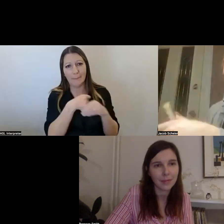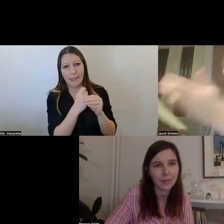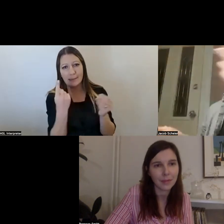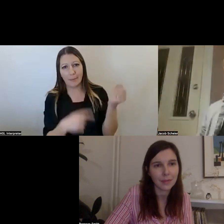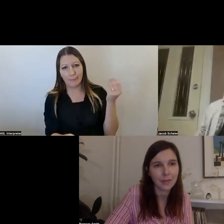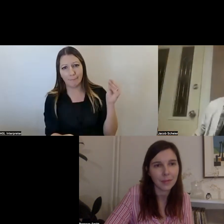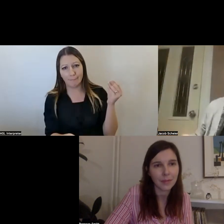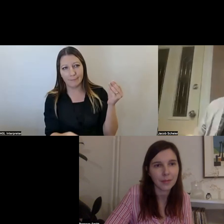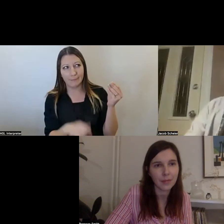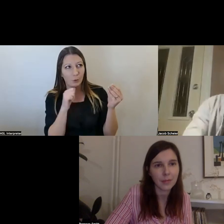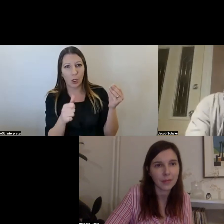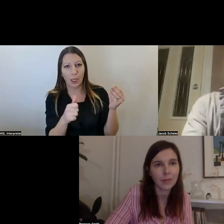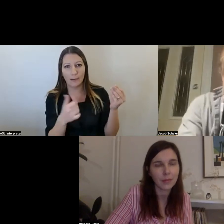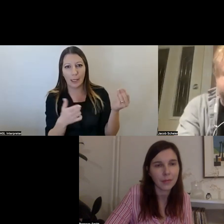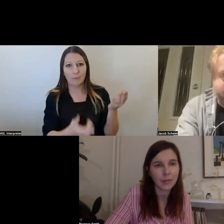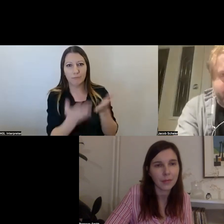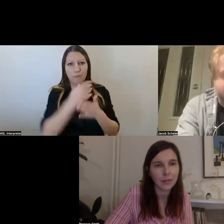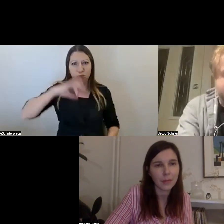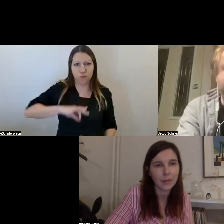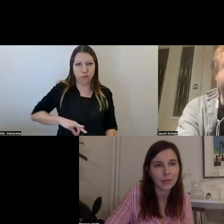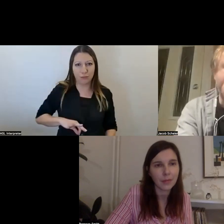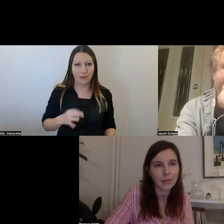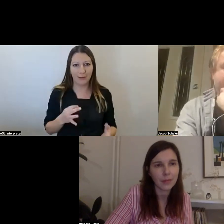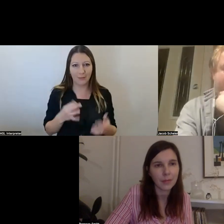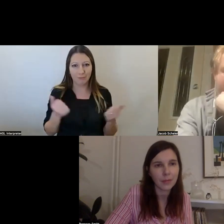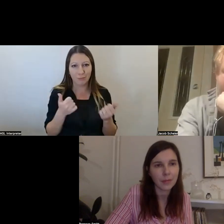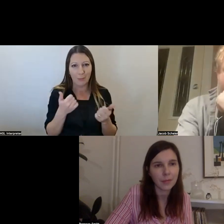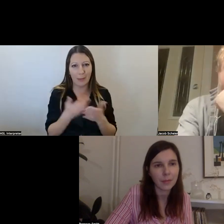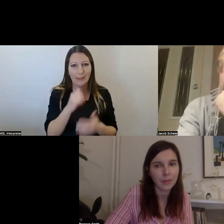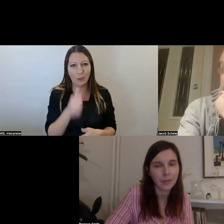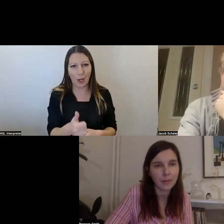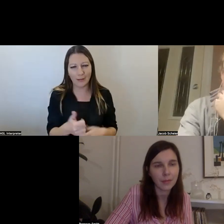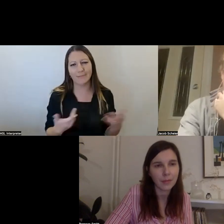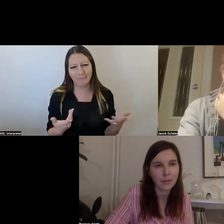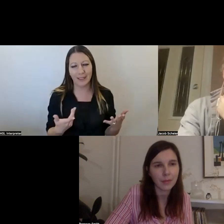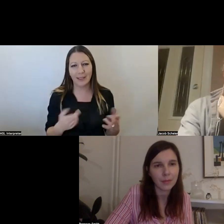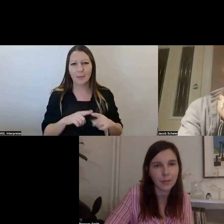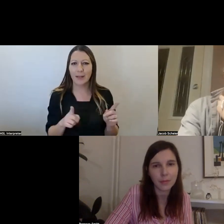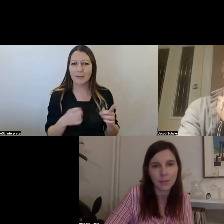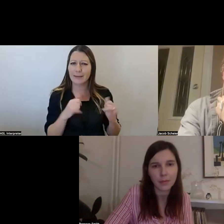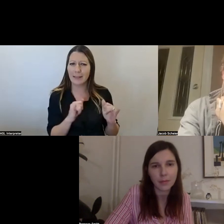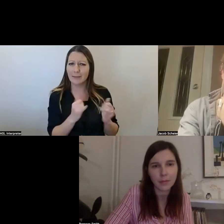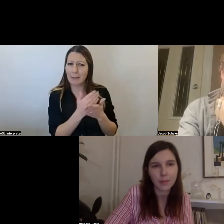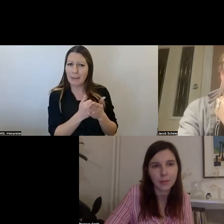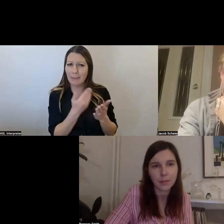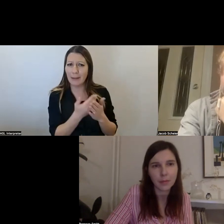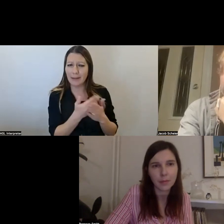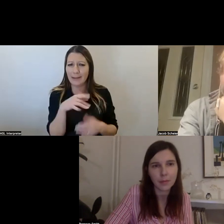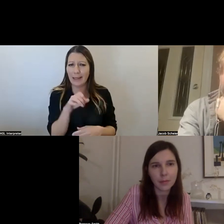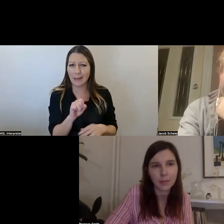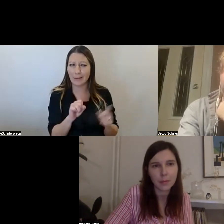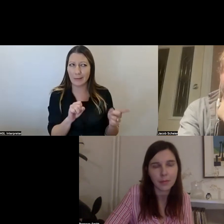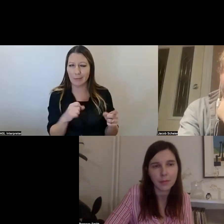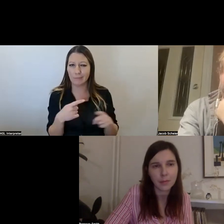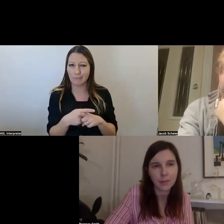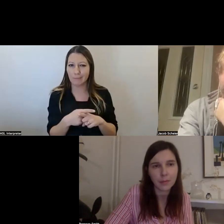this production value and so on. And in some ways writing in an or creating an art